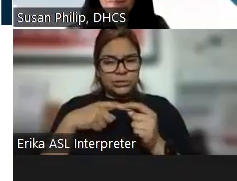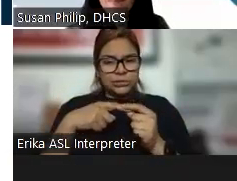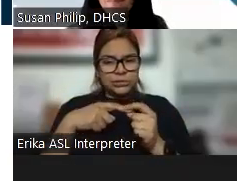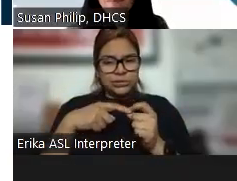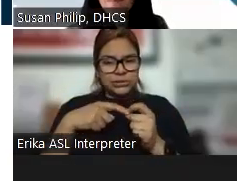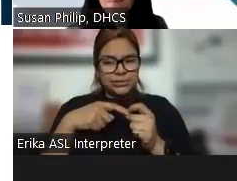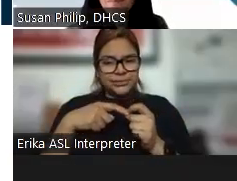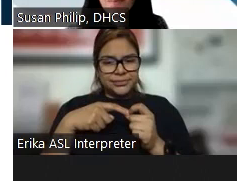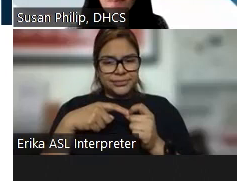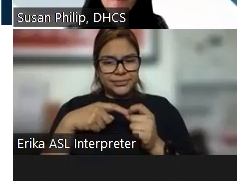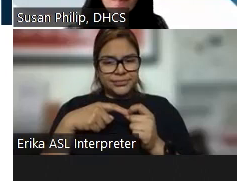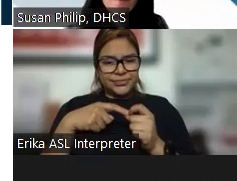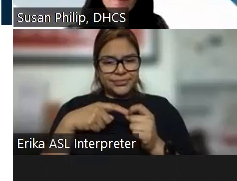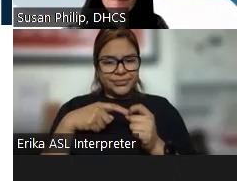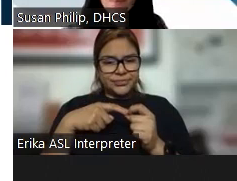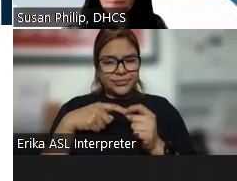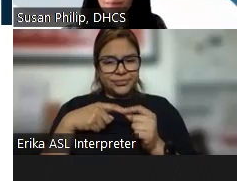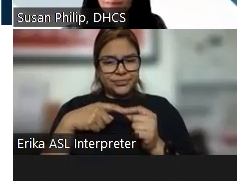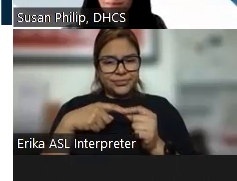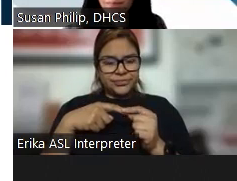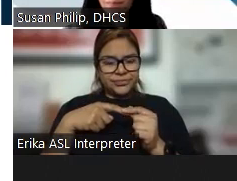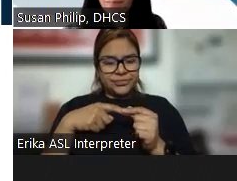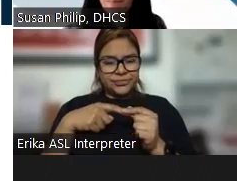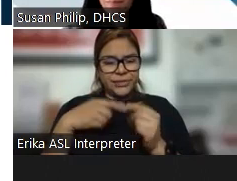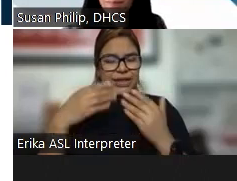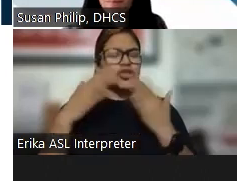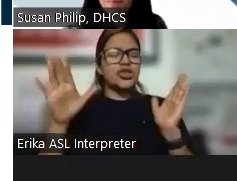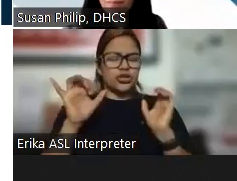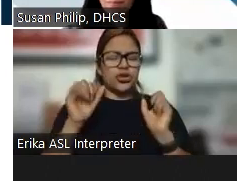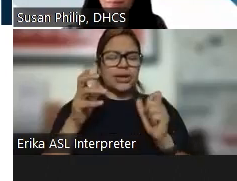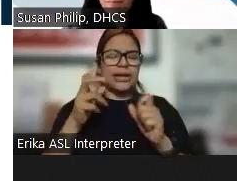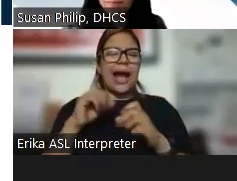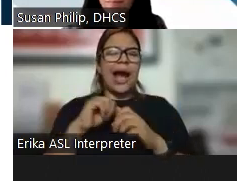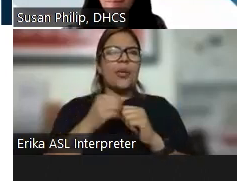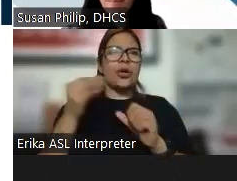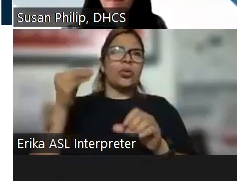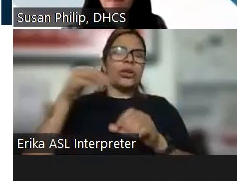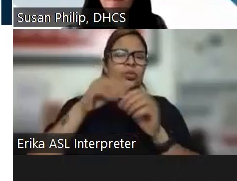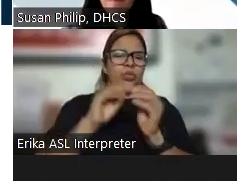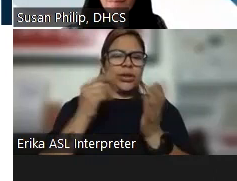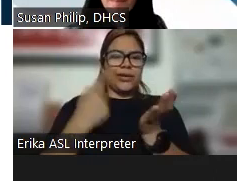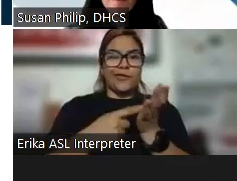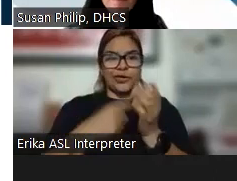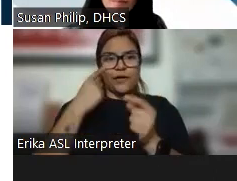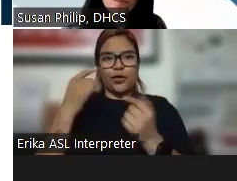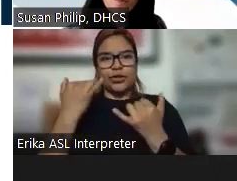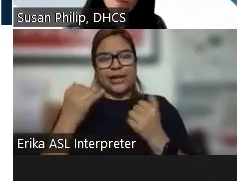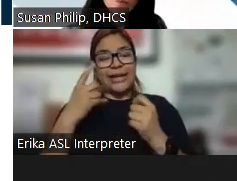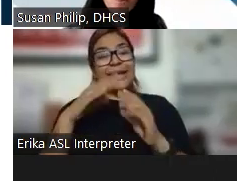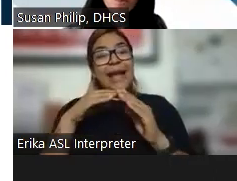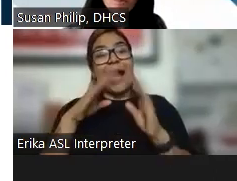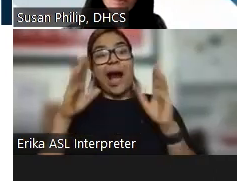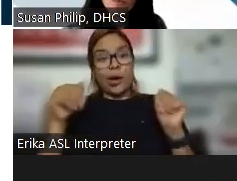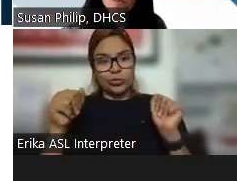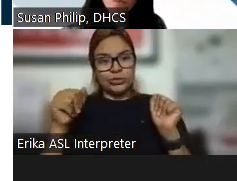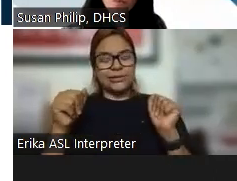on this broader whole person approach to care and the community supports focused on housing, as